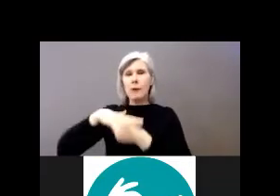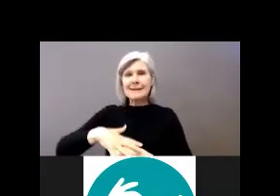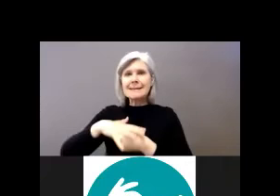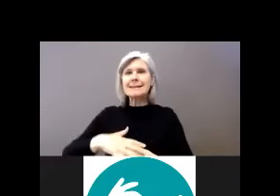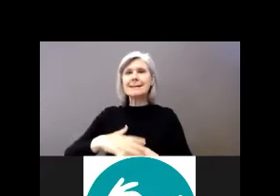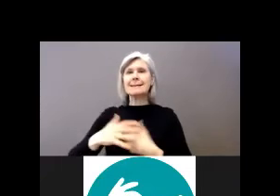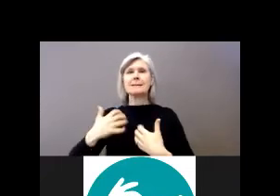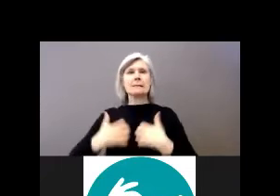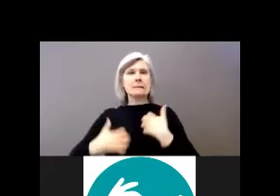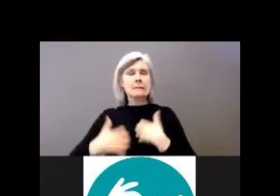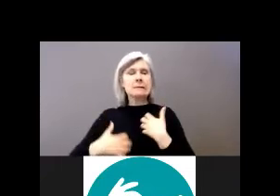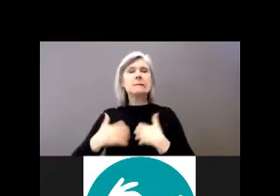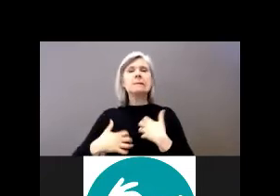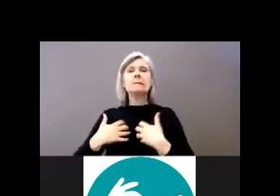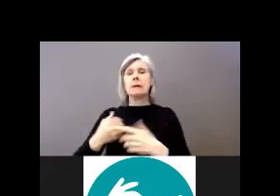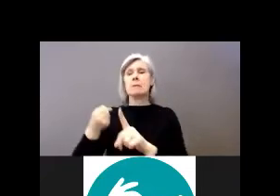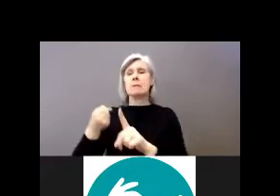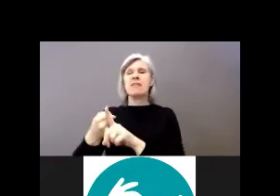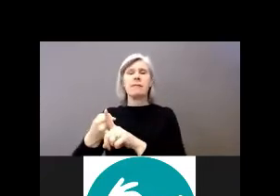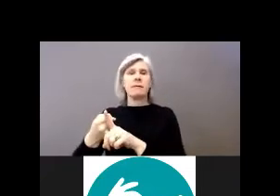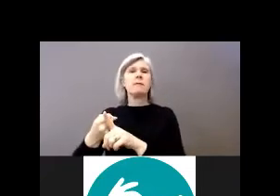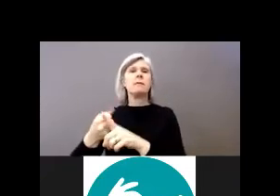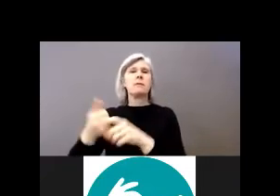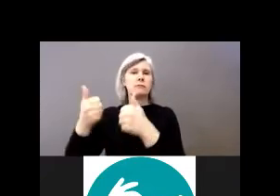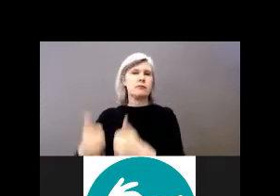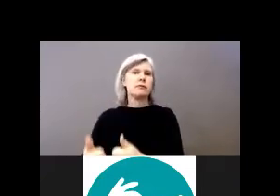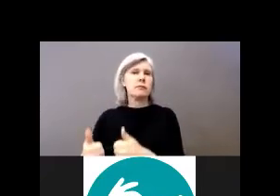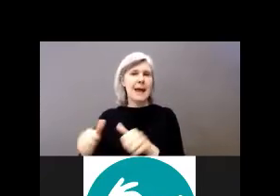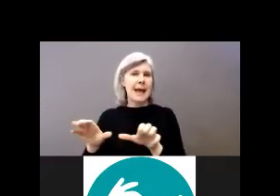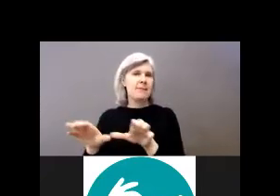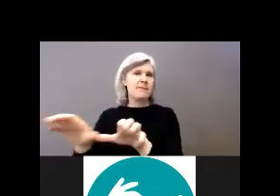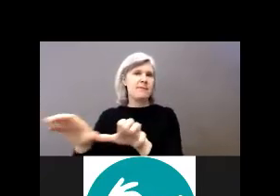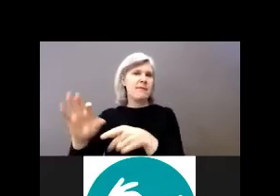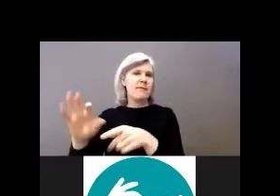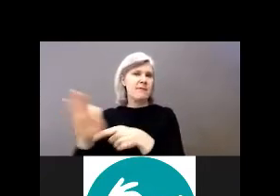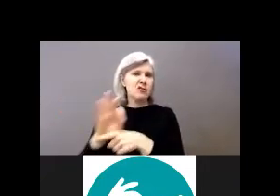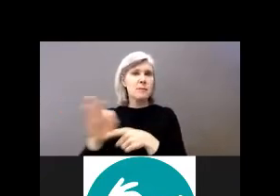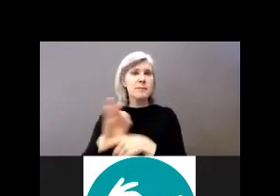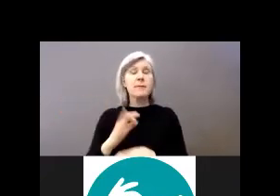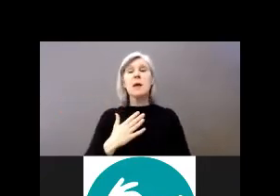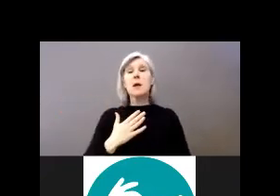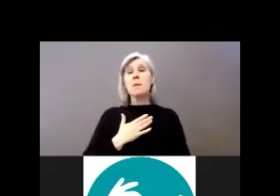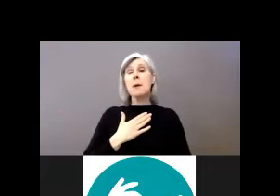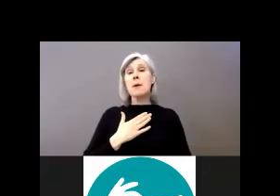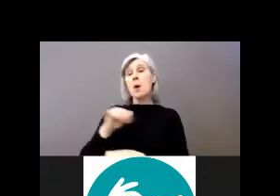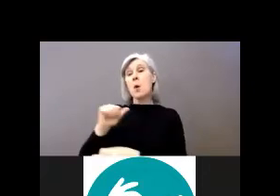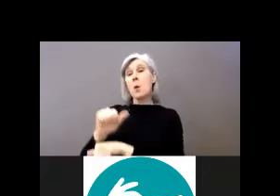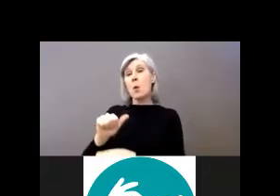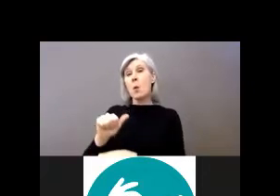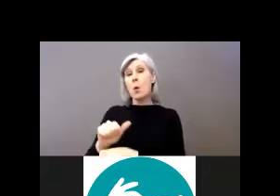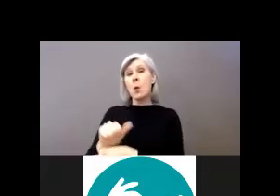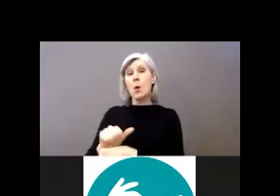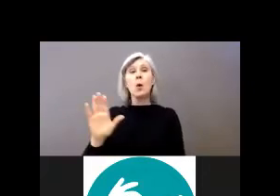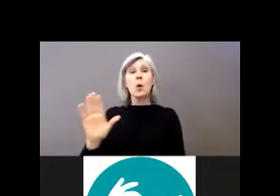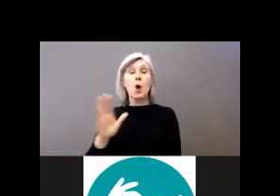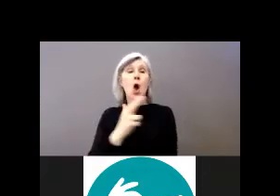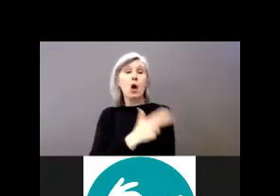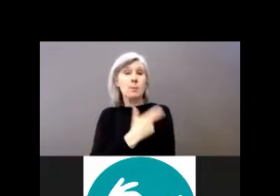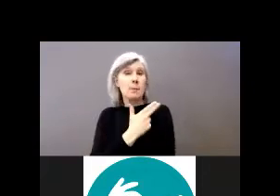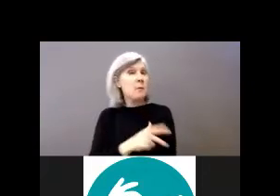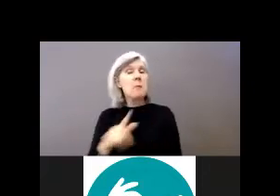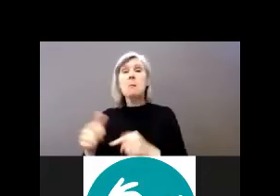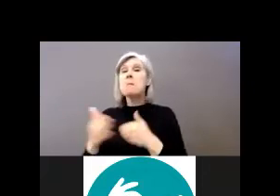Now, we often find, I work in an acute care hospital, but this happens in long-term care homes. It happens to people who live at